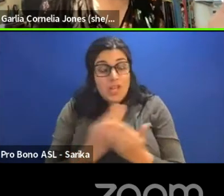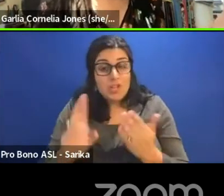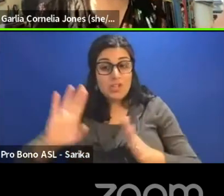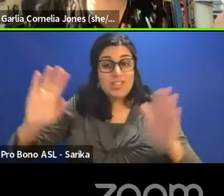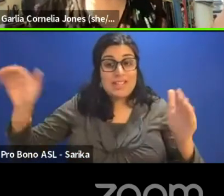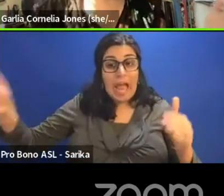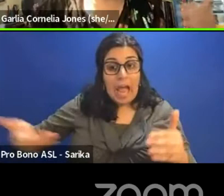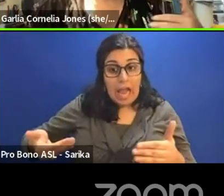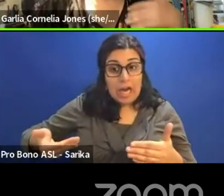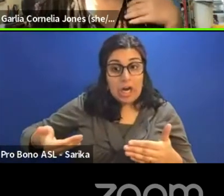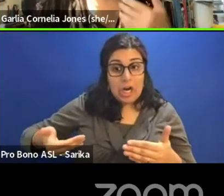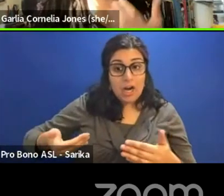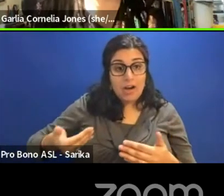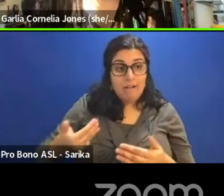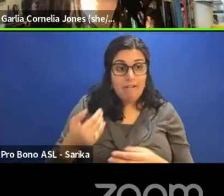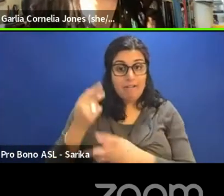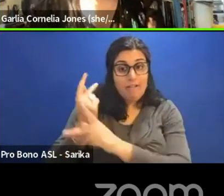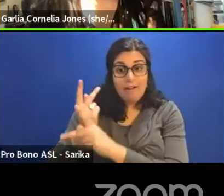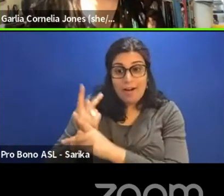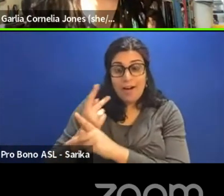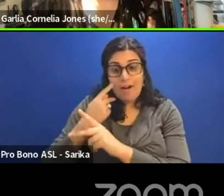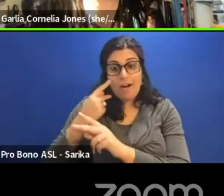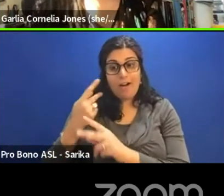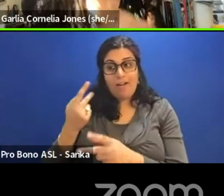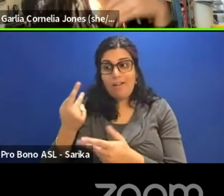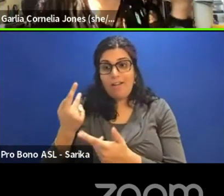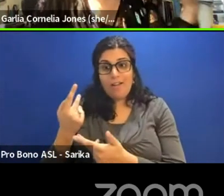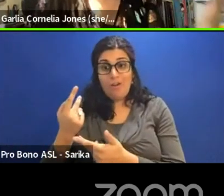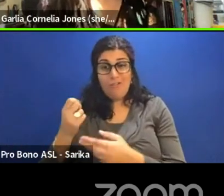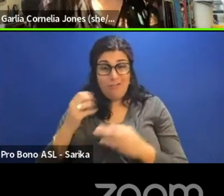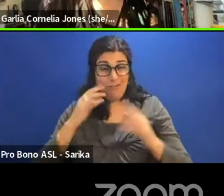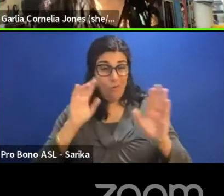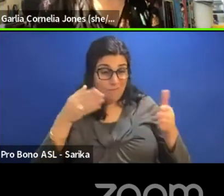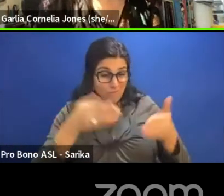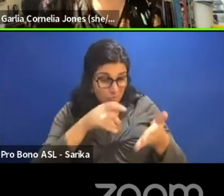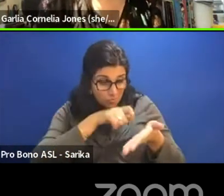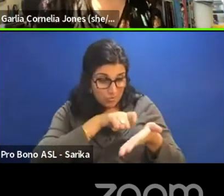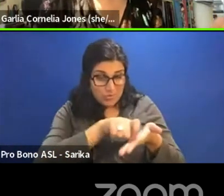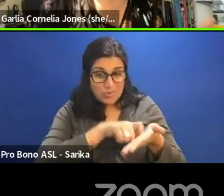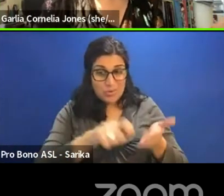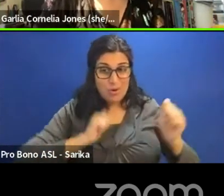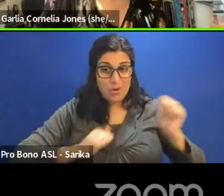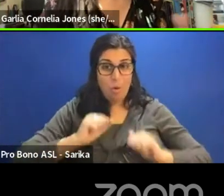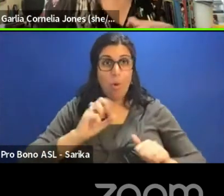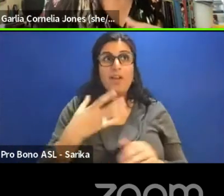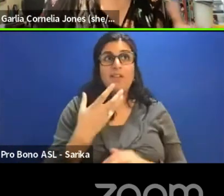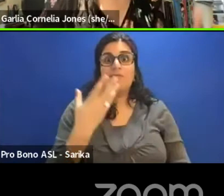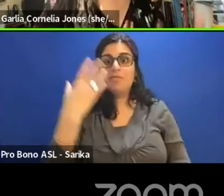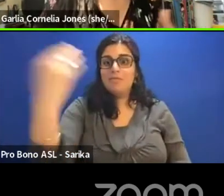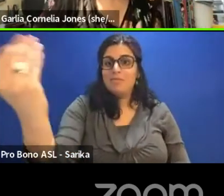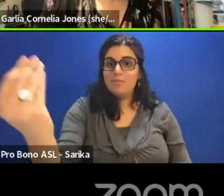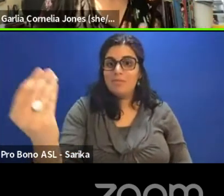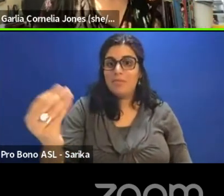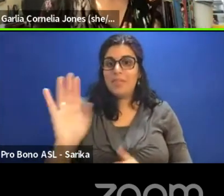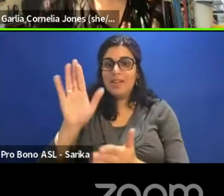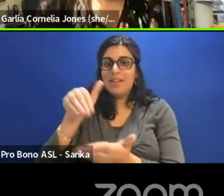to hire the care so that you can work on your play, or you're at a retreat center that has